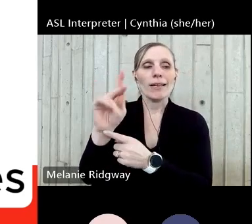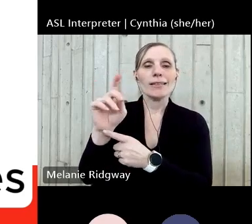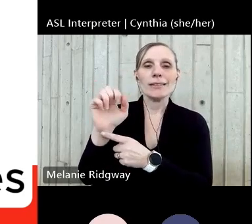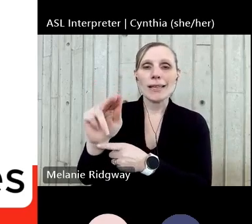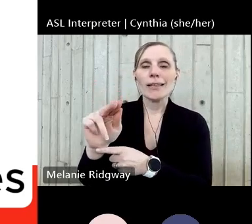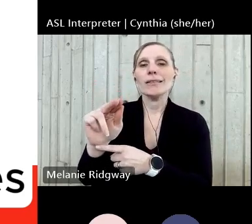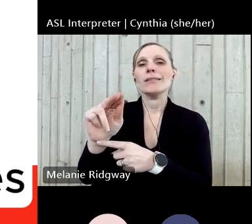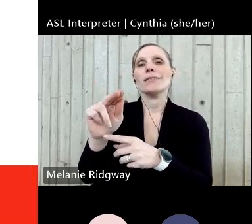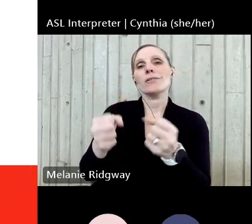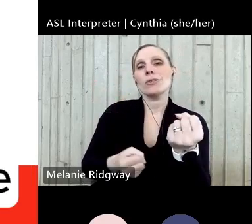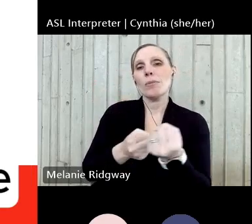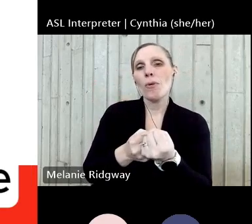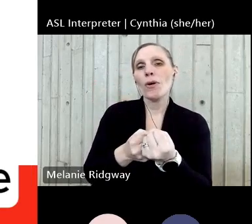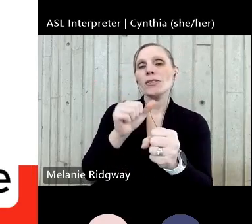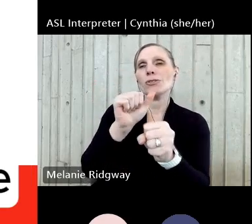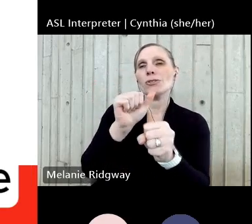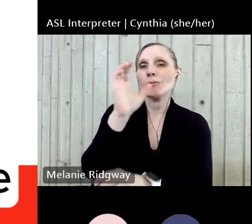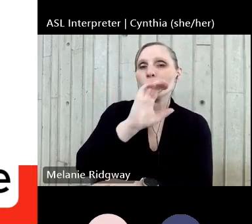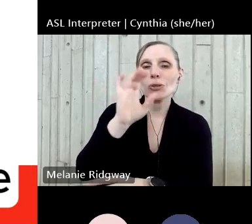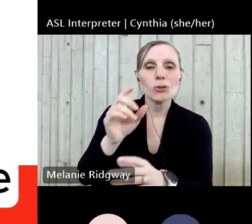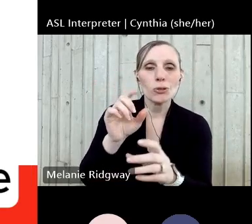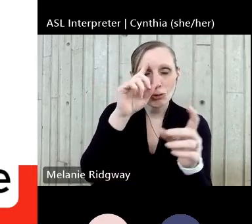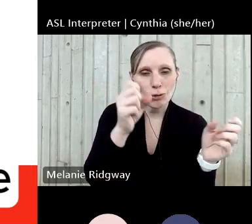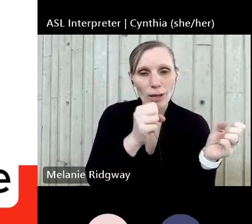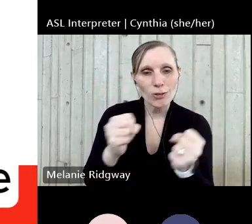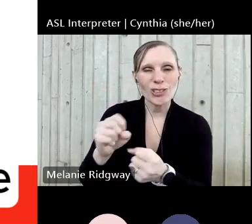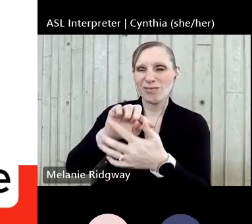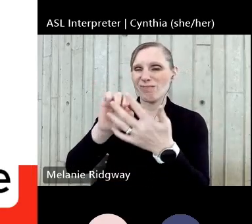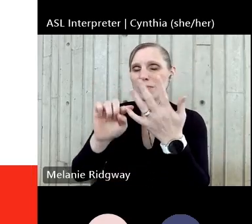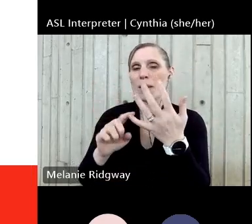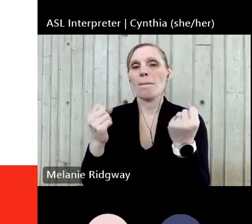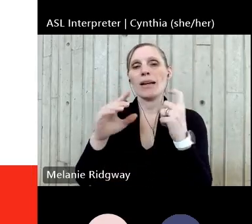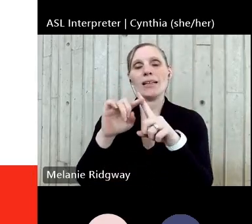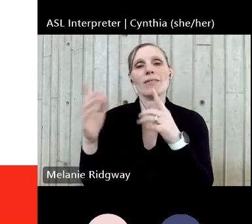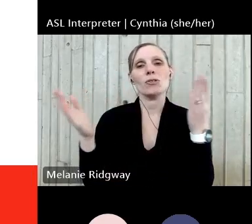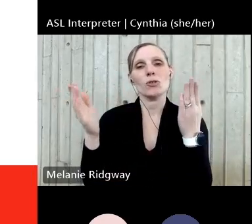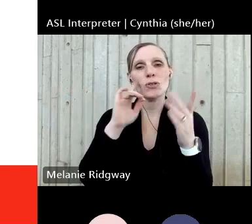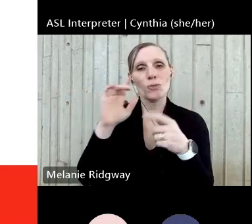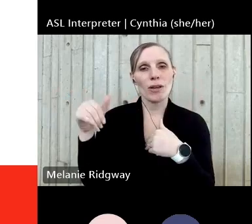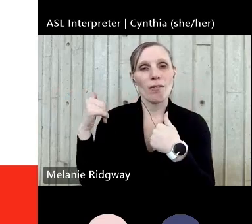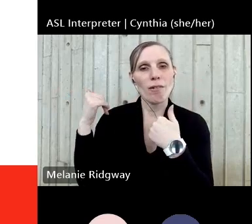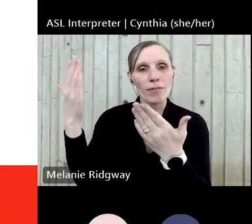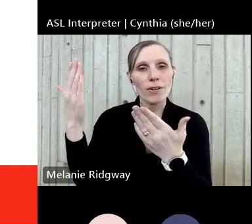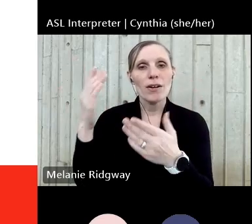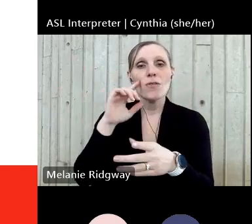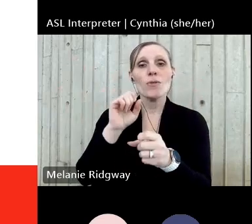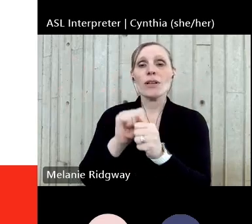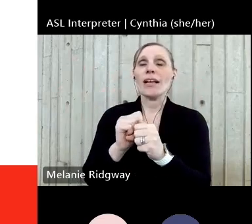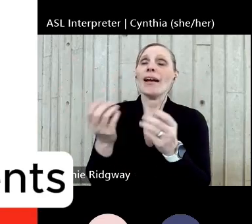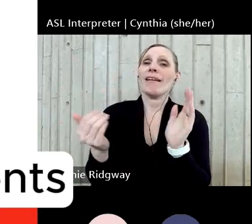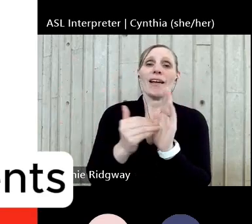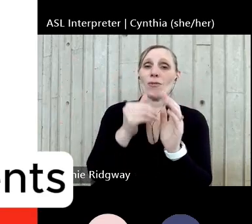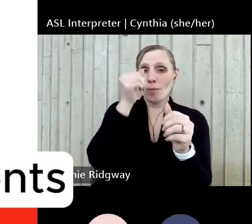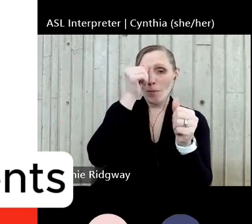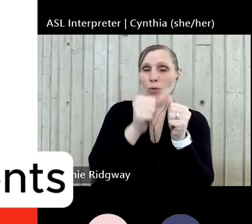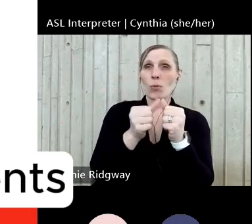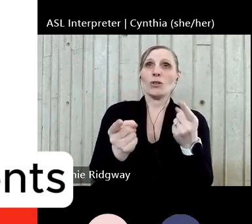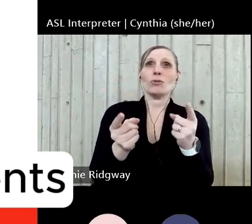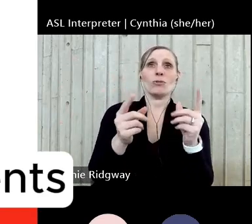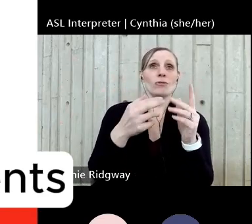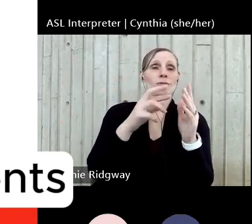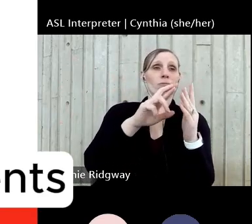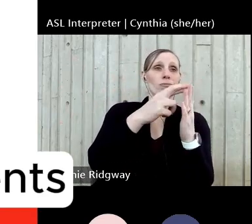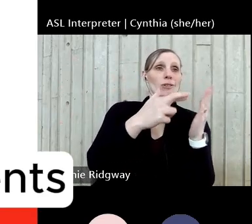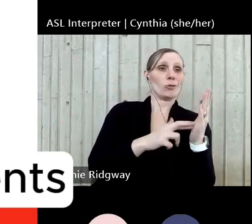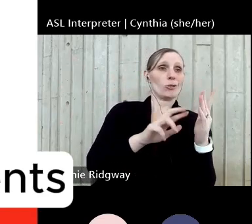search strategies. This service is available from this time you start at Seneca until forever. We offer this service